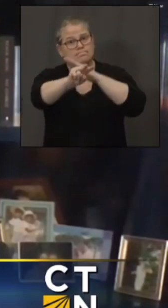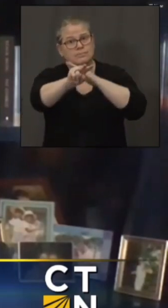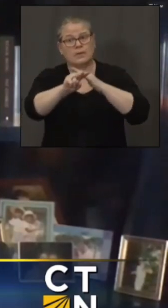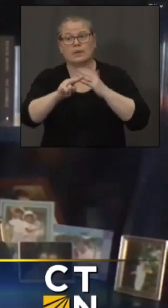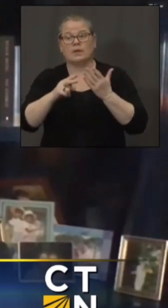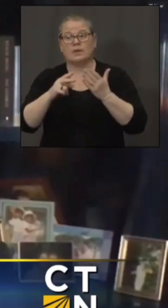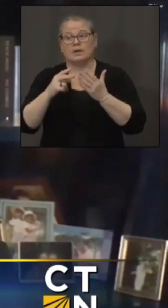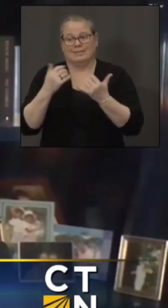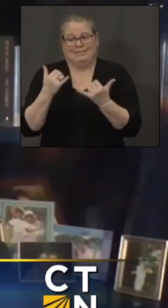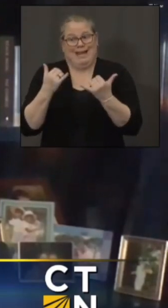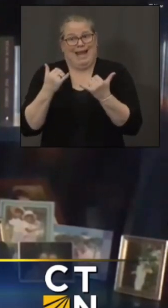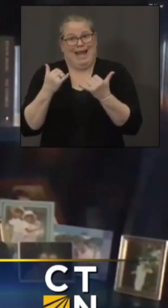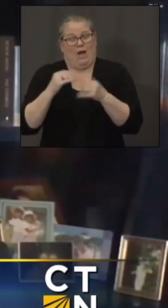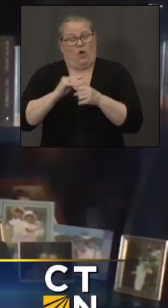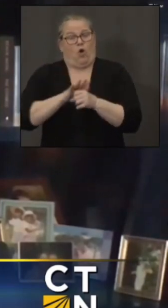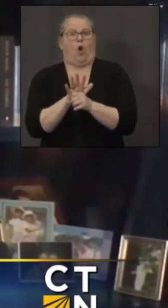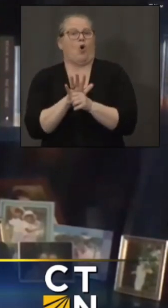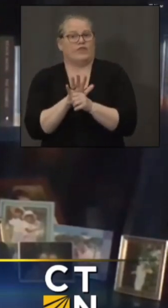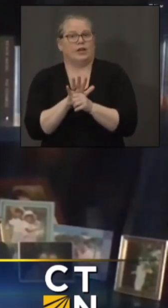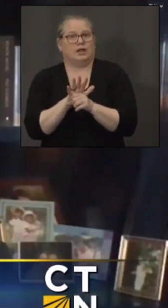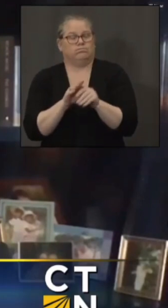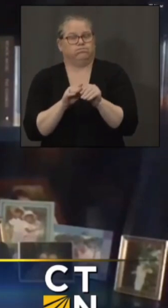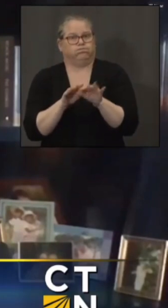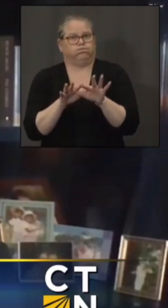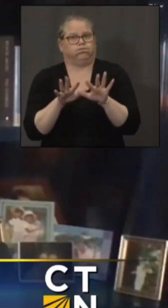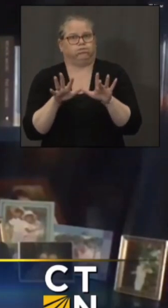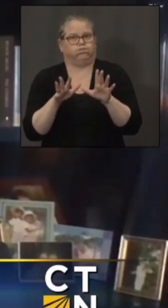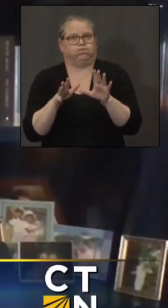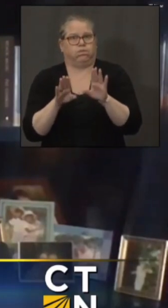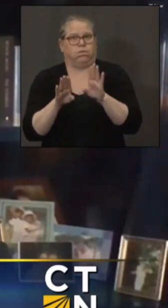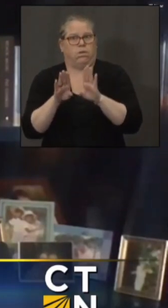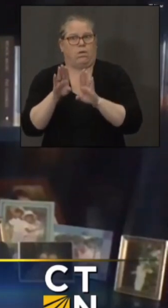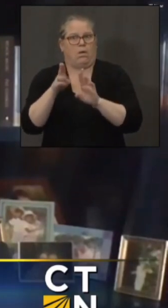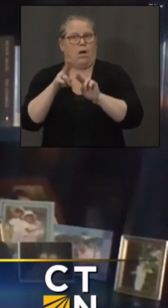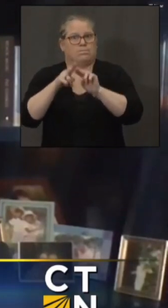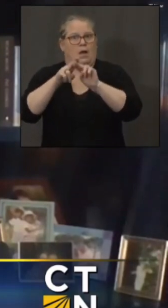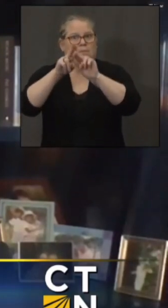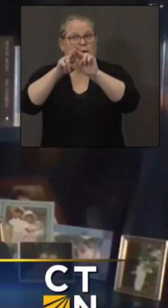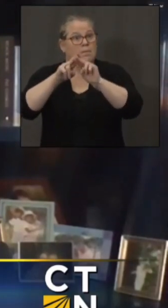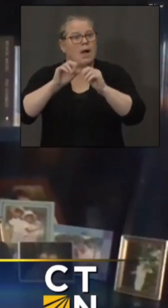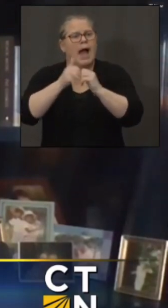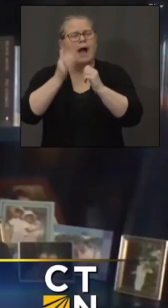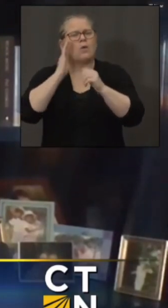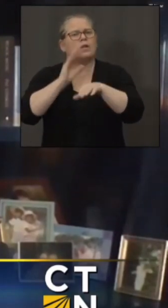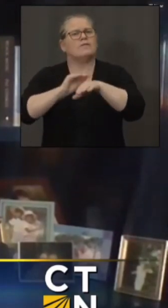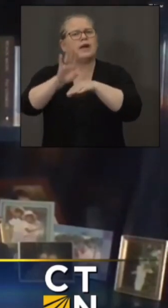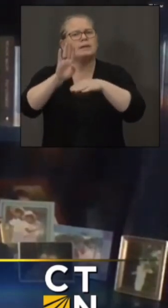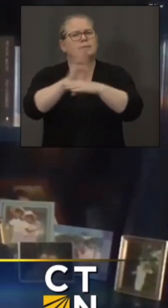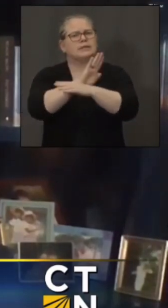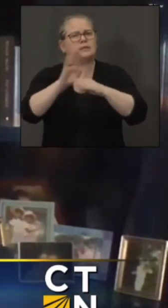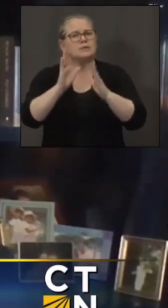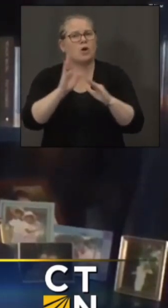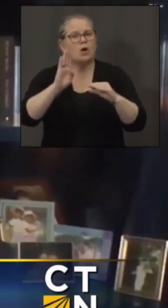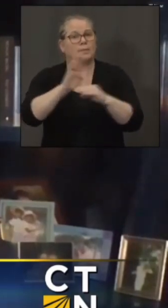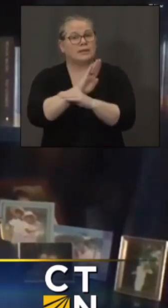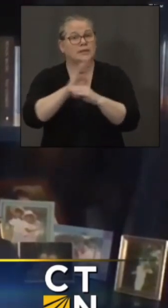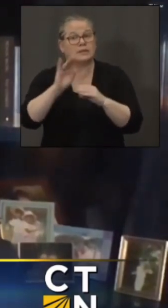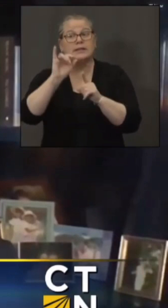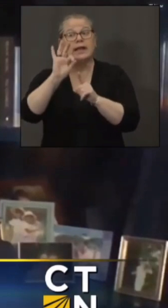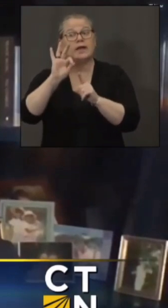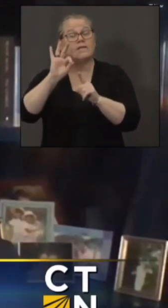are there plans to use any state funds based on those projections if Washington doesn't